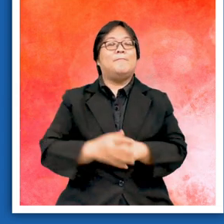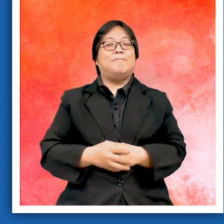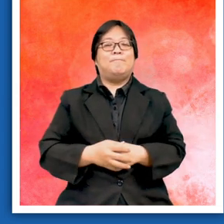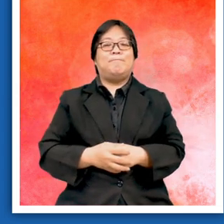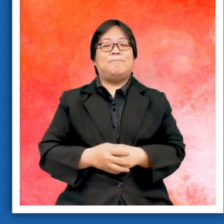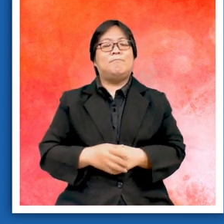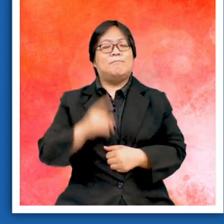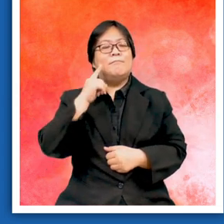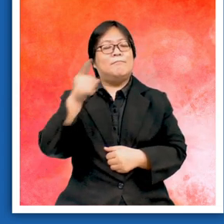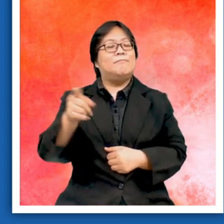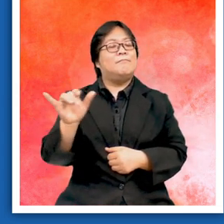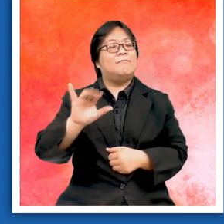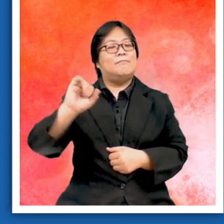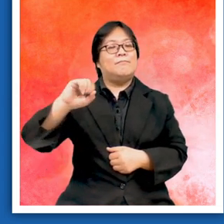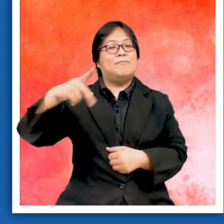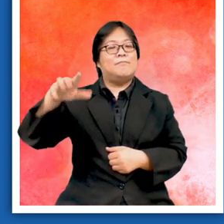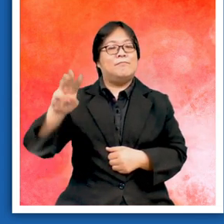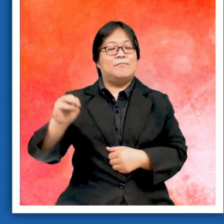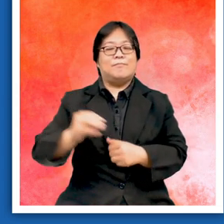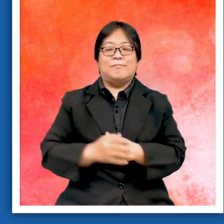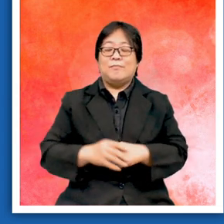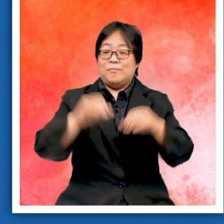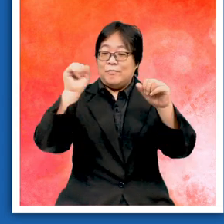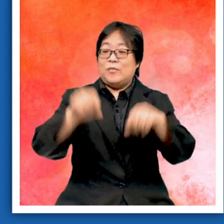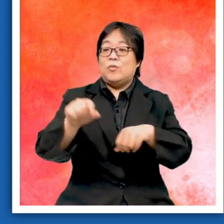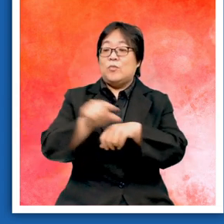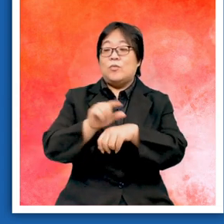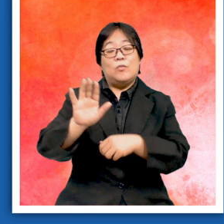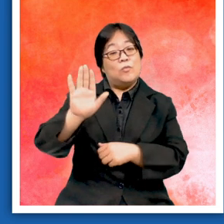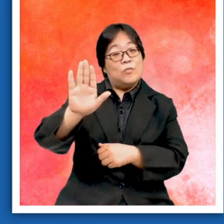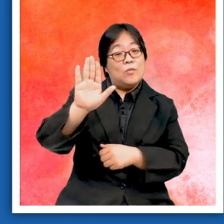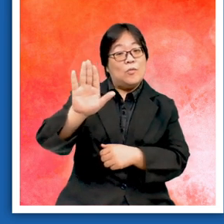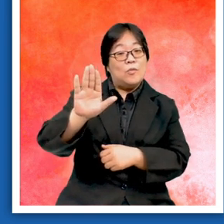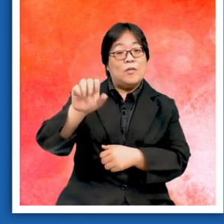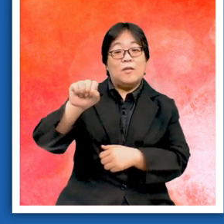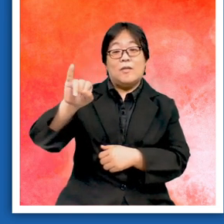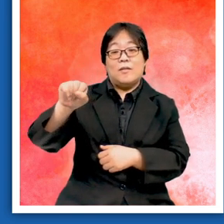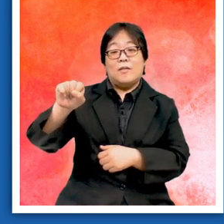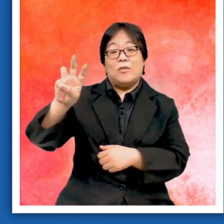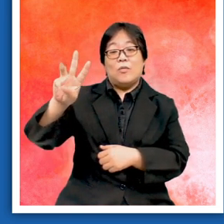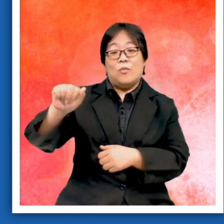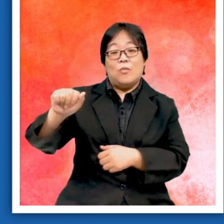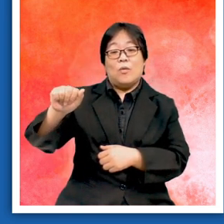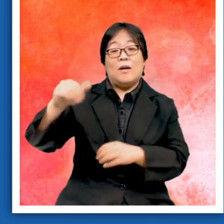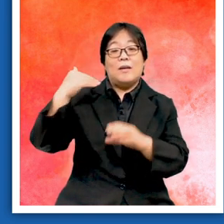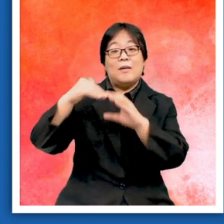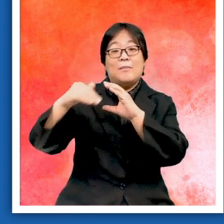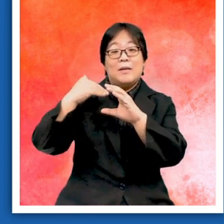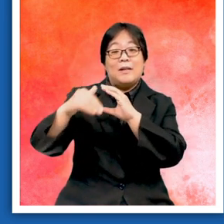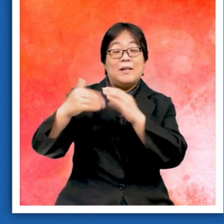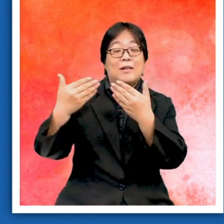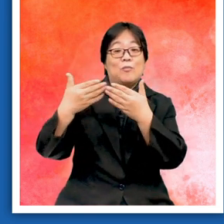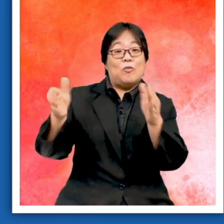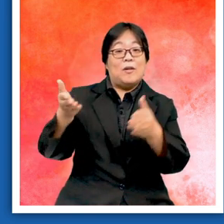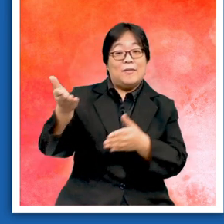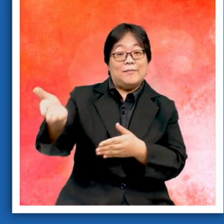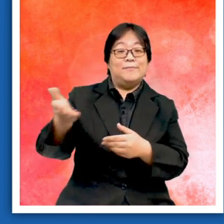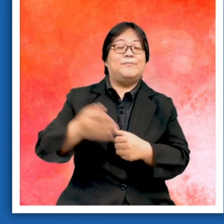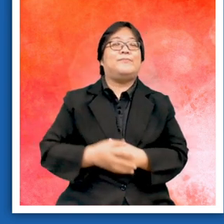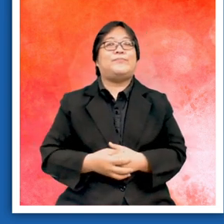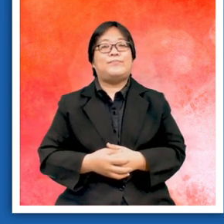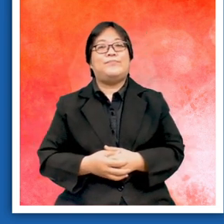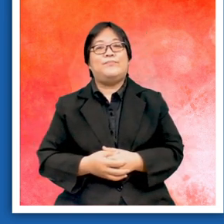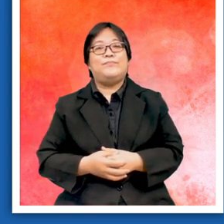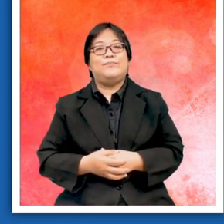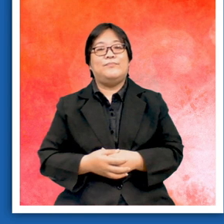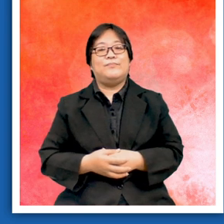like this Spectrum, you can use your siswa mail credential to log into this page.